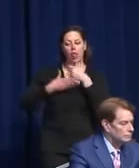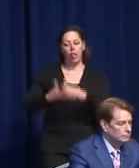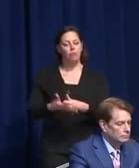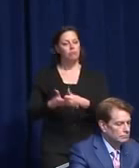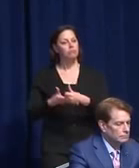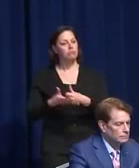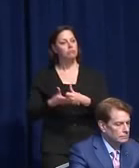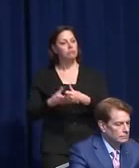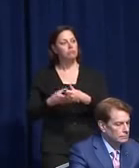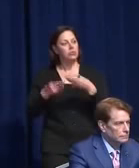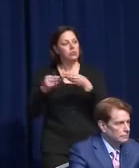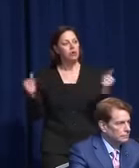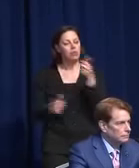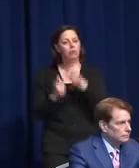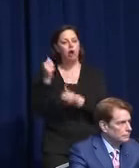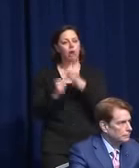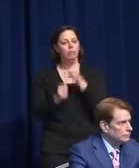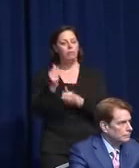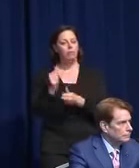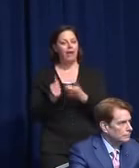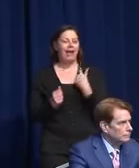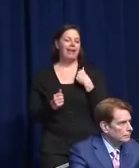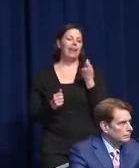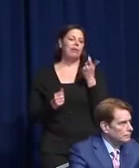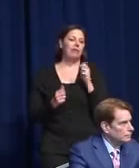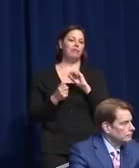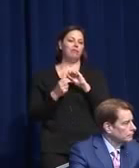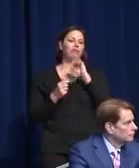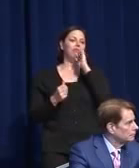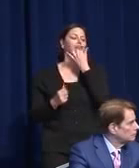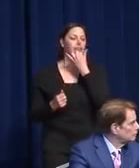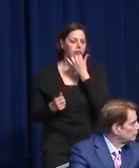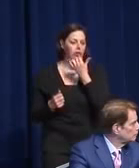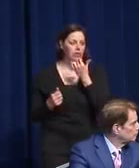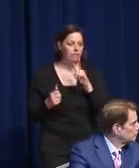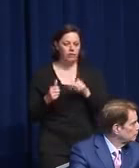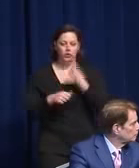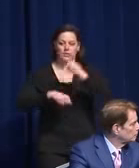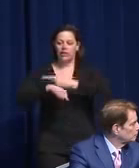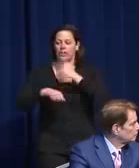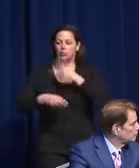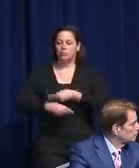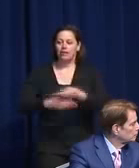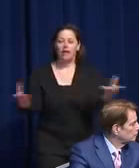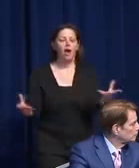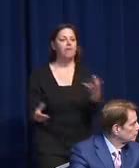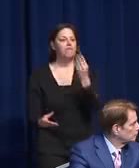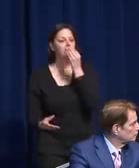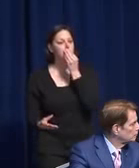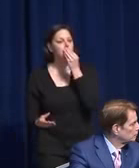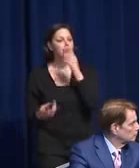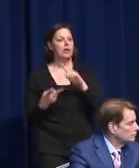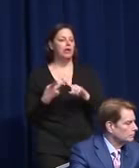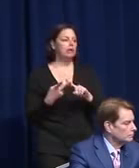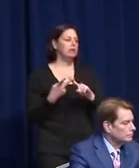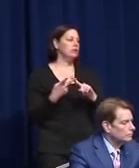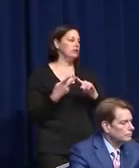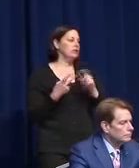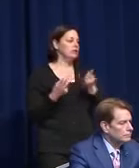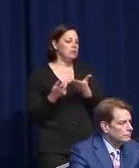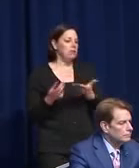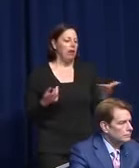those kinks, I'll use that word, on a first day of handing out both supplies and food. And from my understanding, that